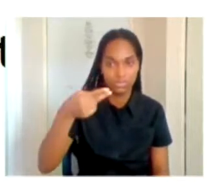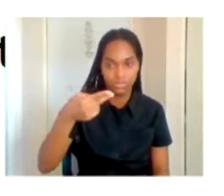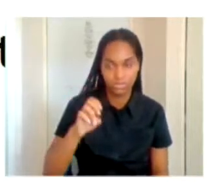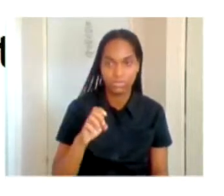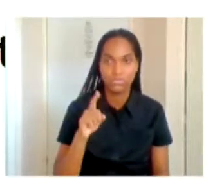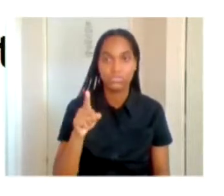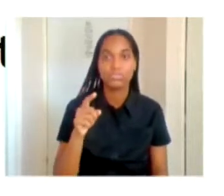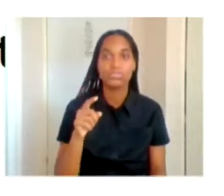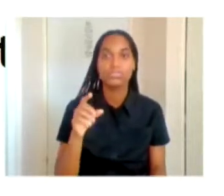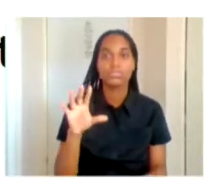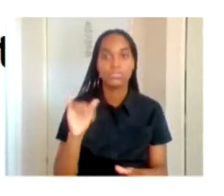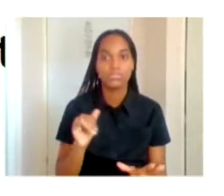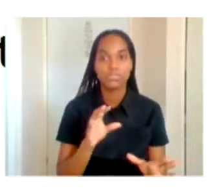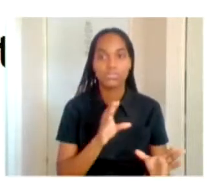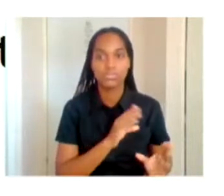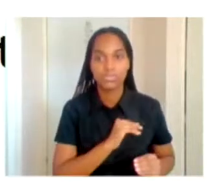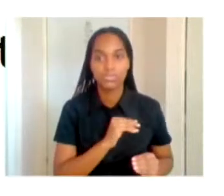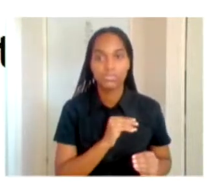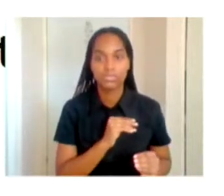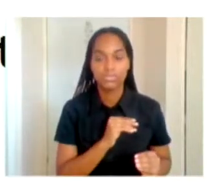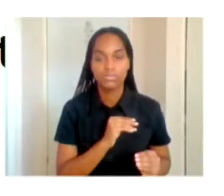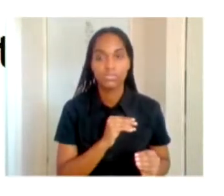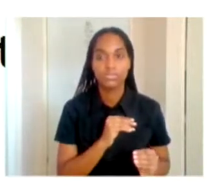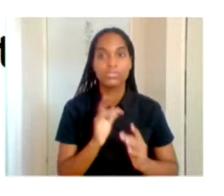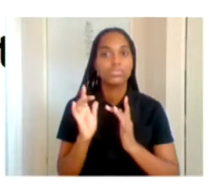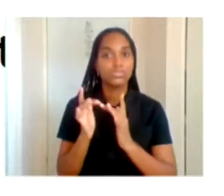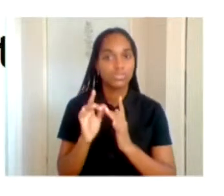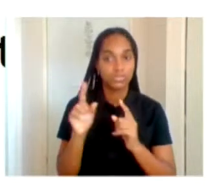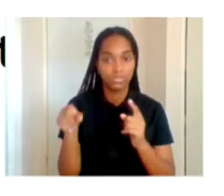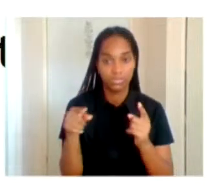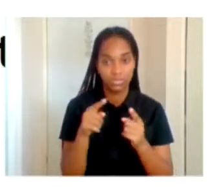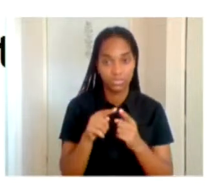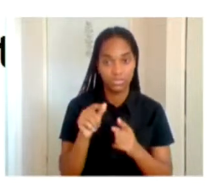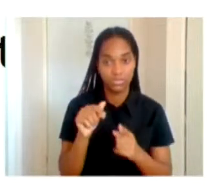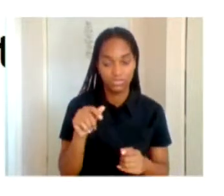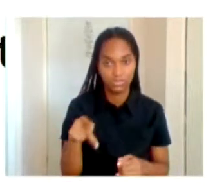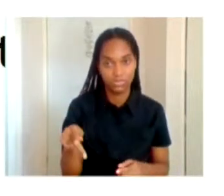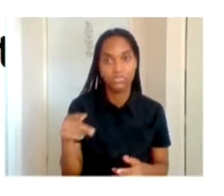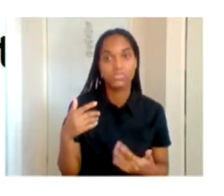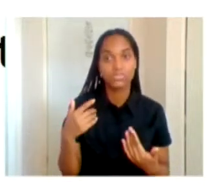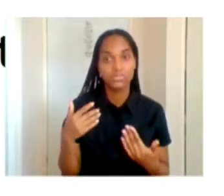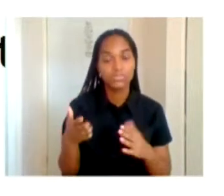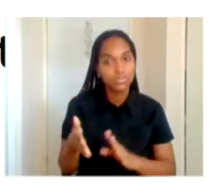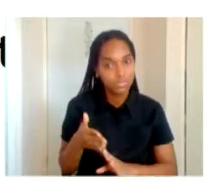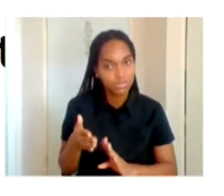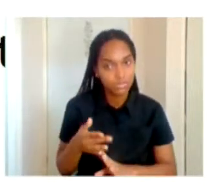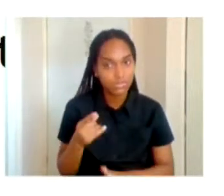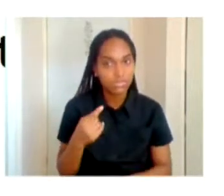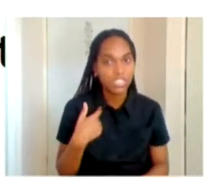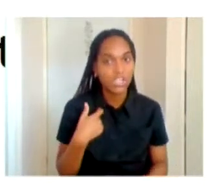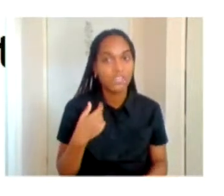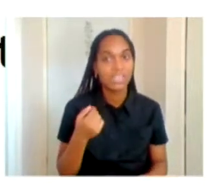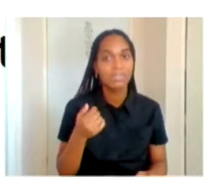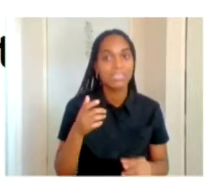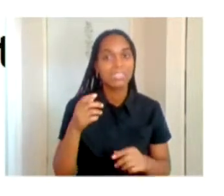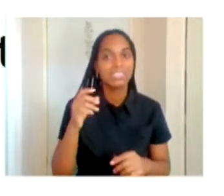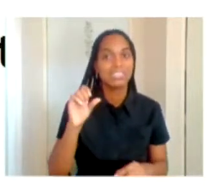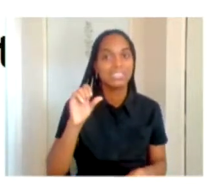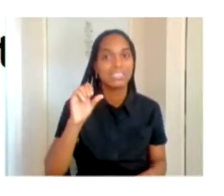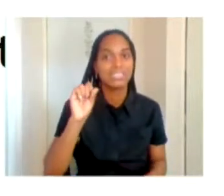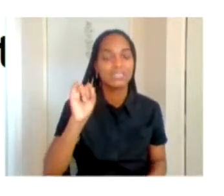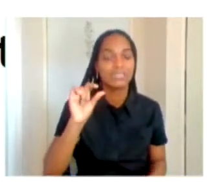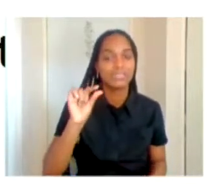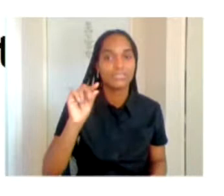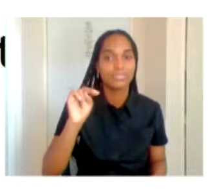receiver as a website. So when the application runs, there's a bit of signaling that says, okay, run this application that you have in